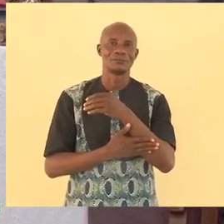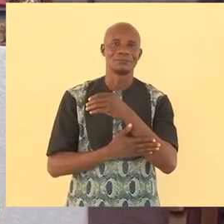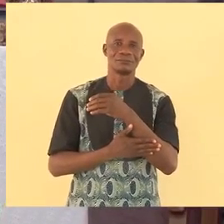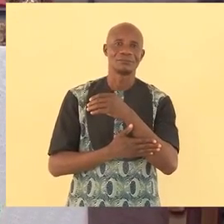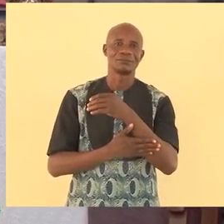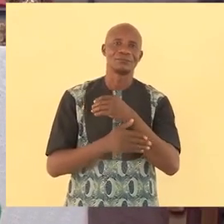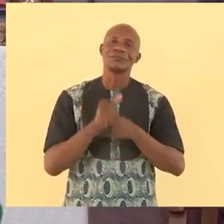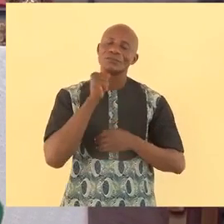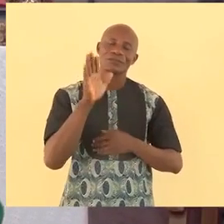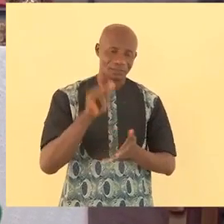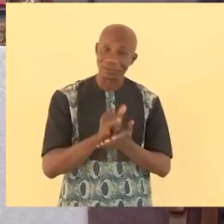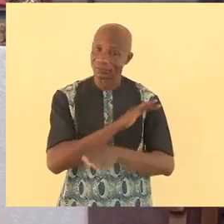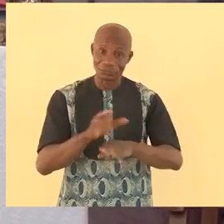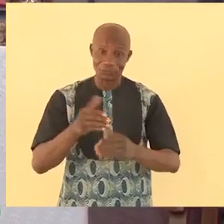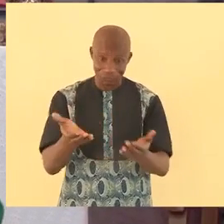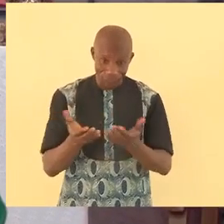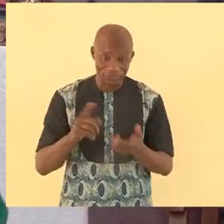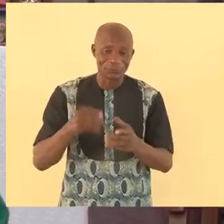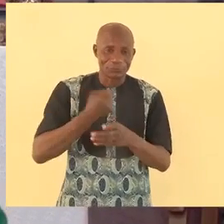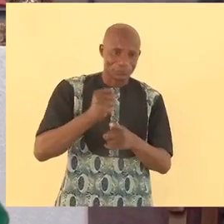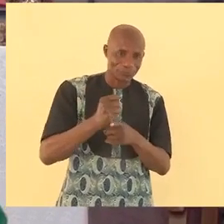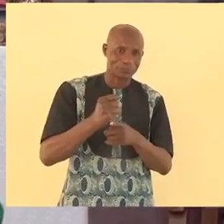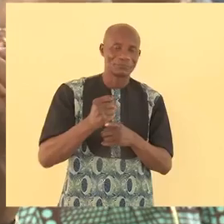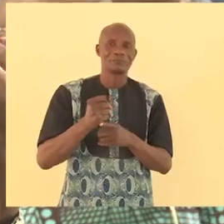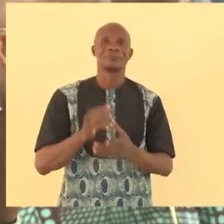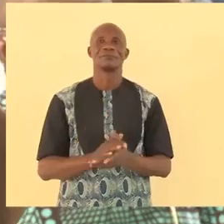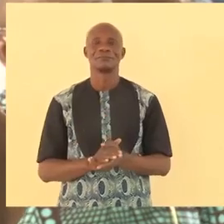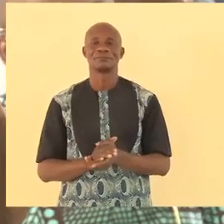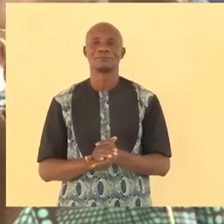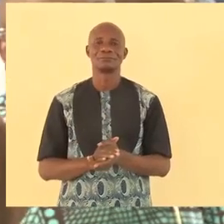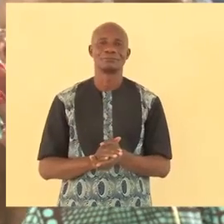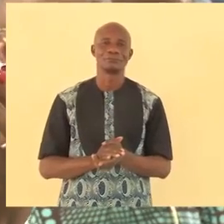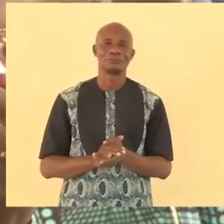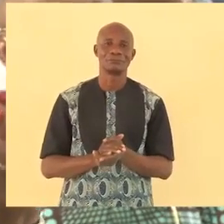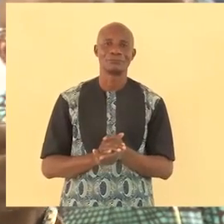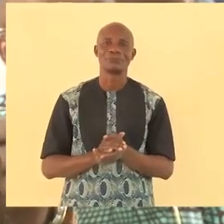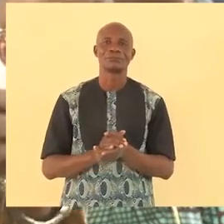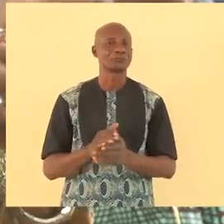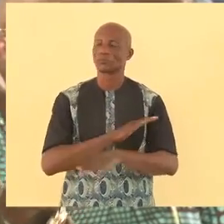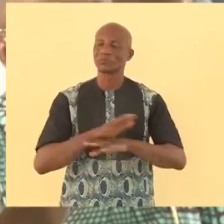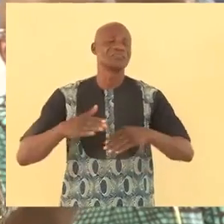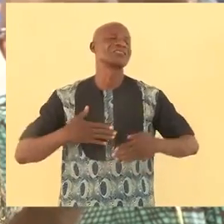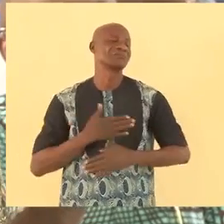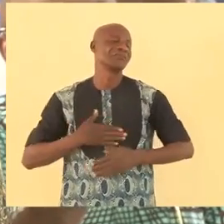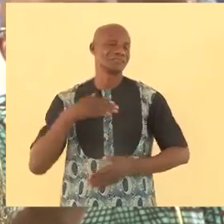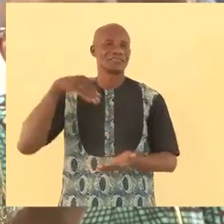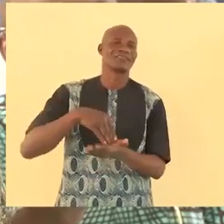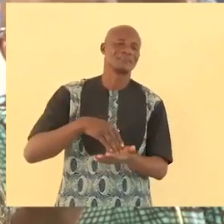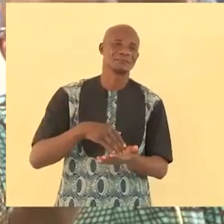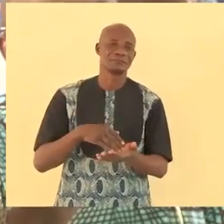that you don't want to share it because it's so good. Okay. But when the people leave, Father, you don't enjoy it